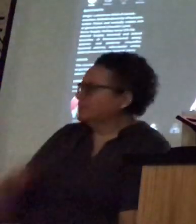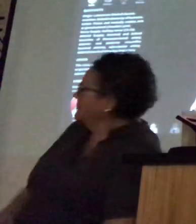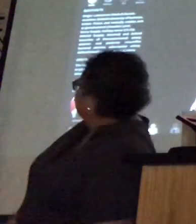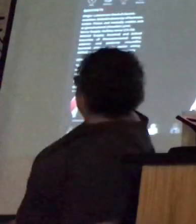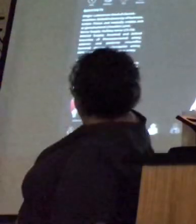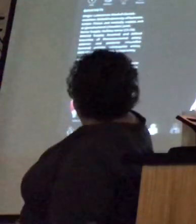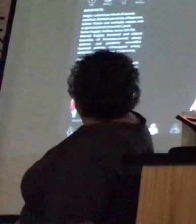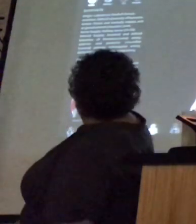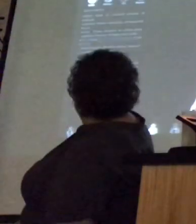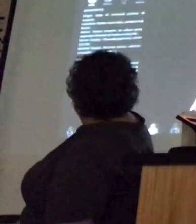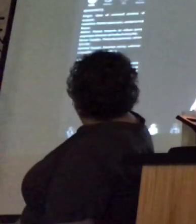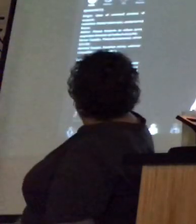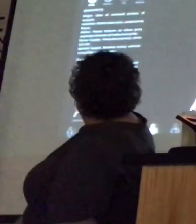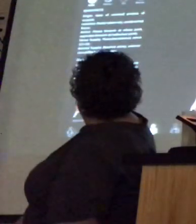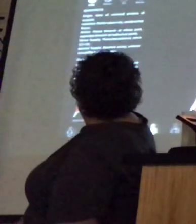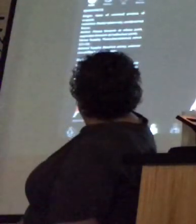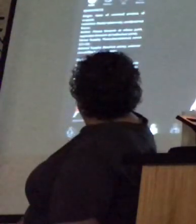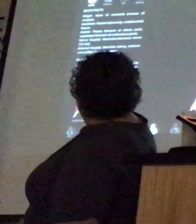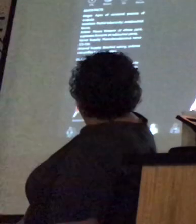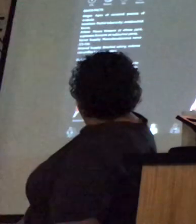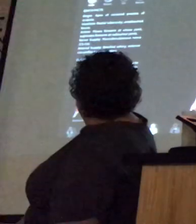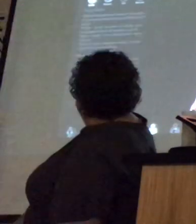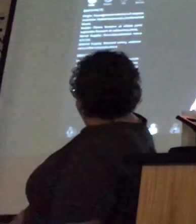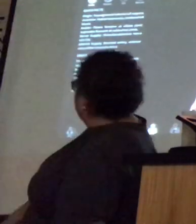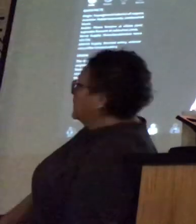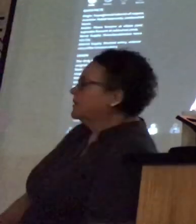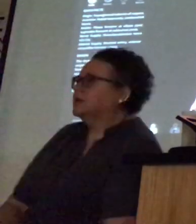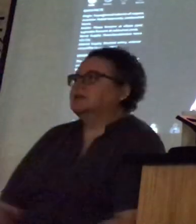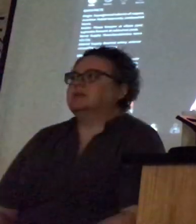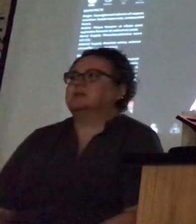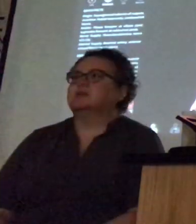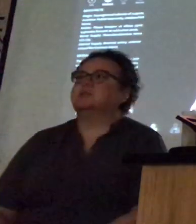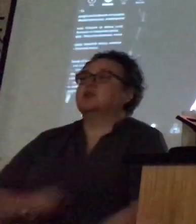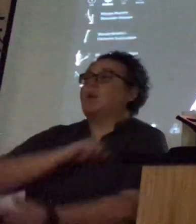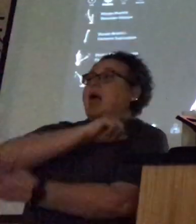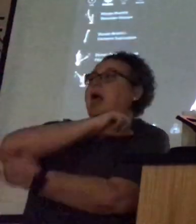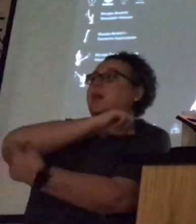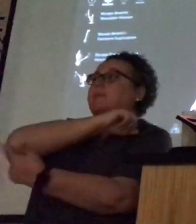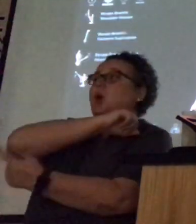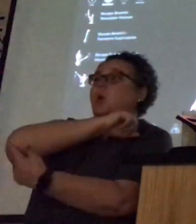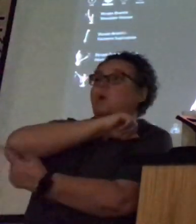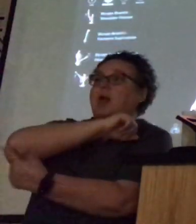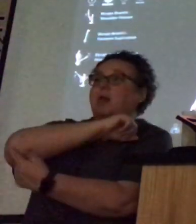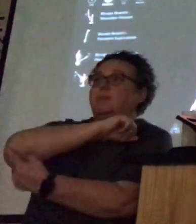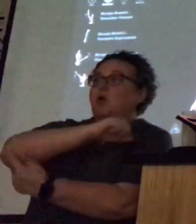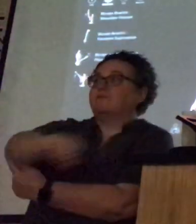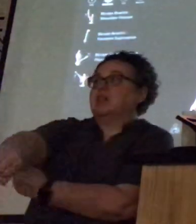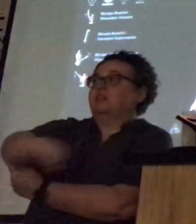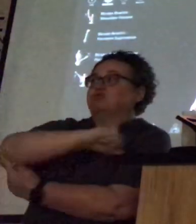Here's biceps. Let's show elbow flexion.